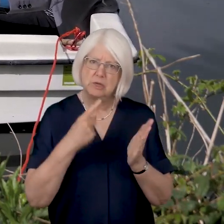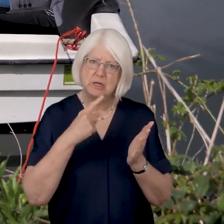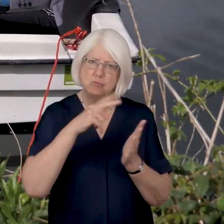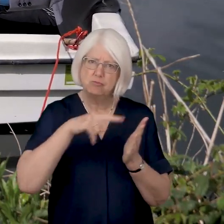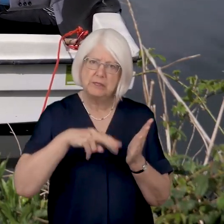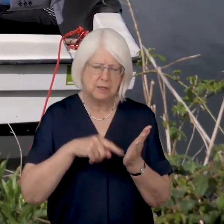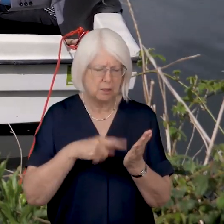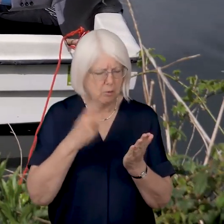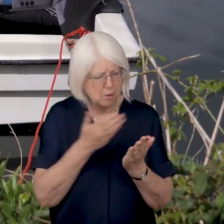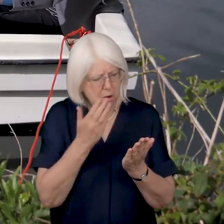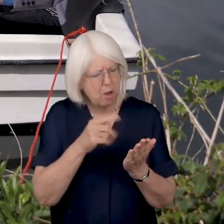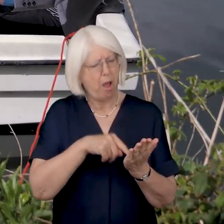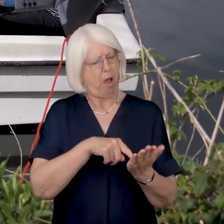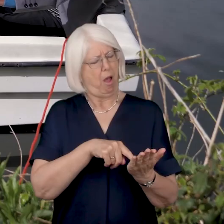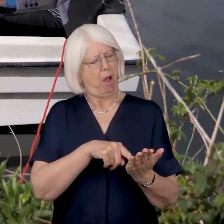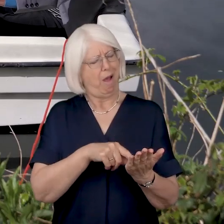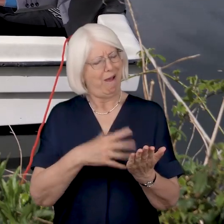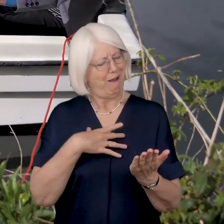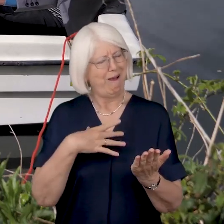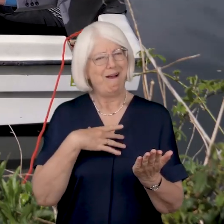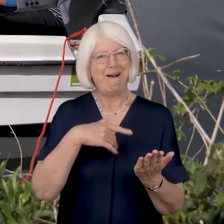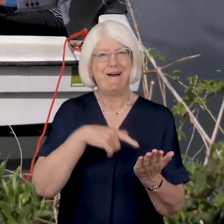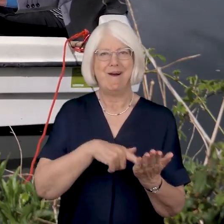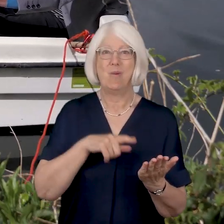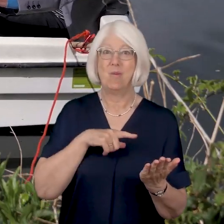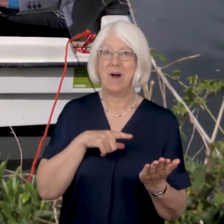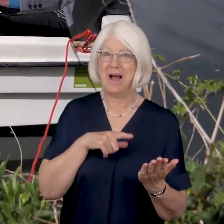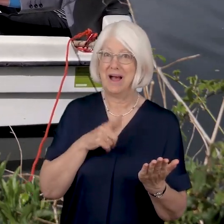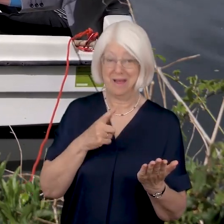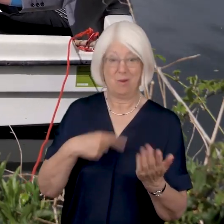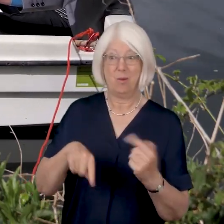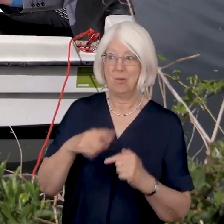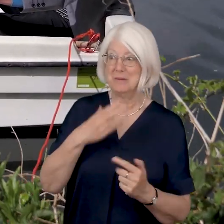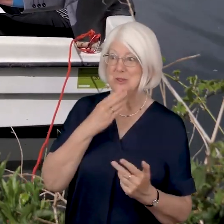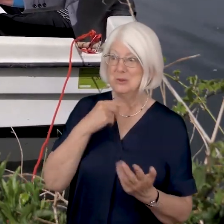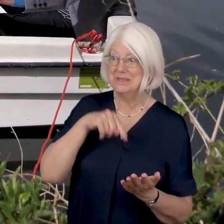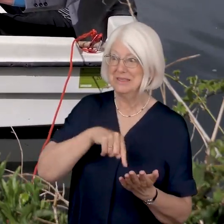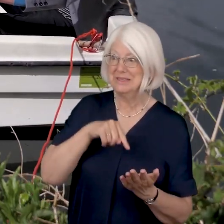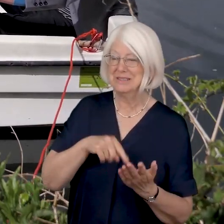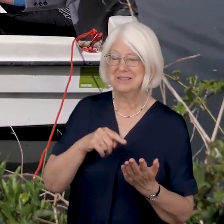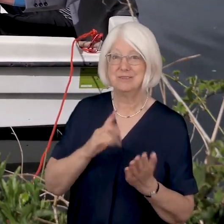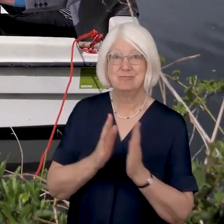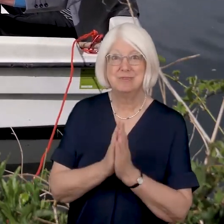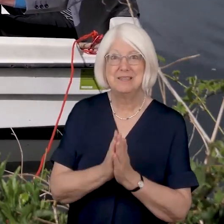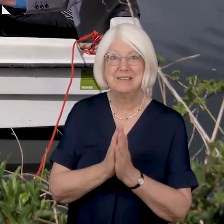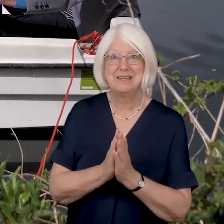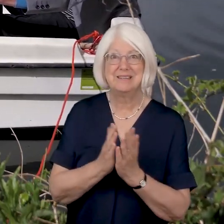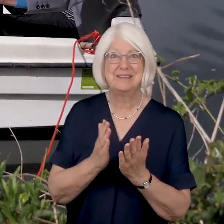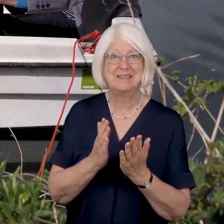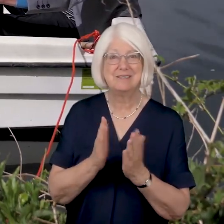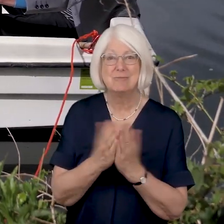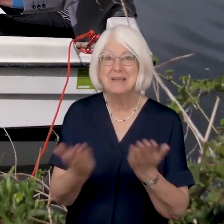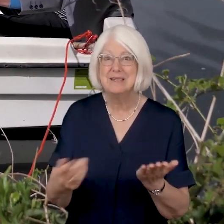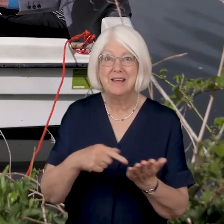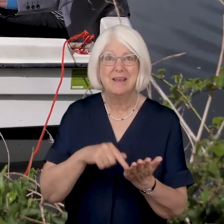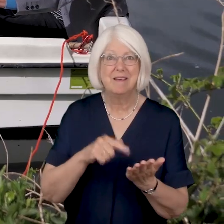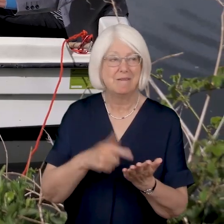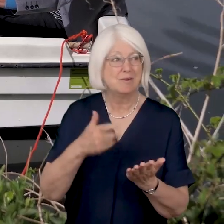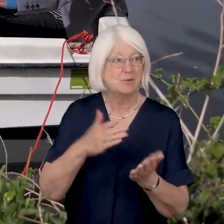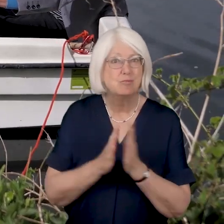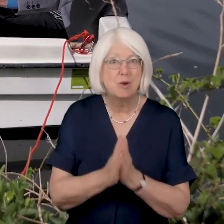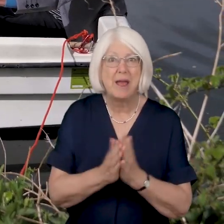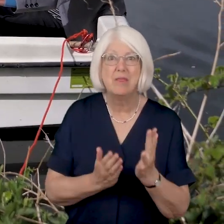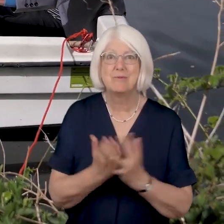were amazed and delighted, I think, because the reading is one that we've been using at CMS to frame all that we're doing and some